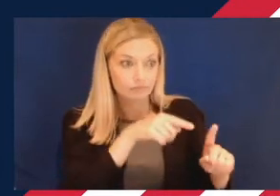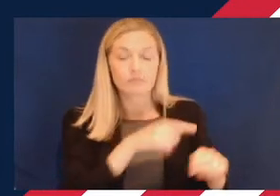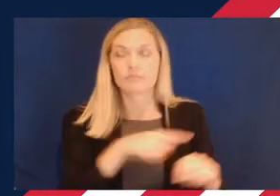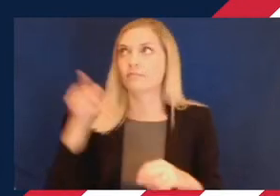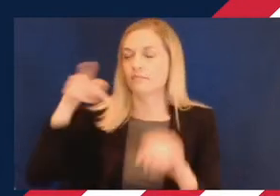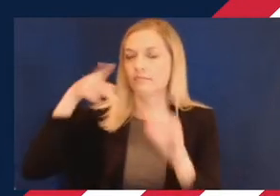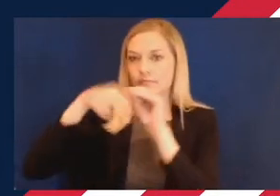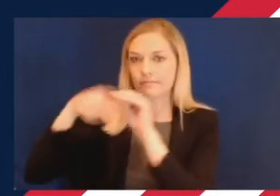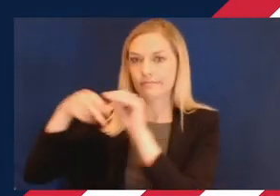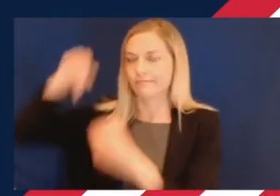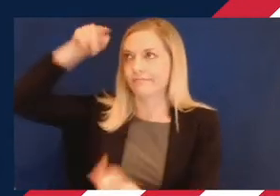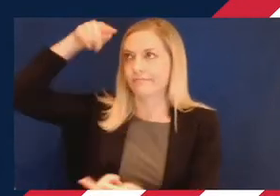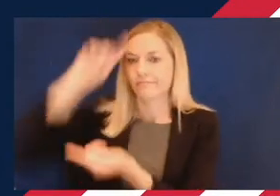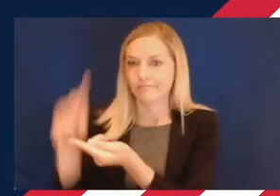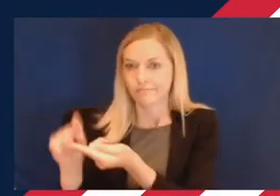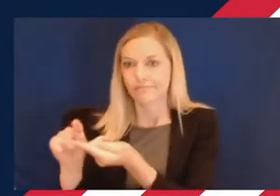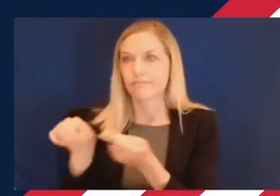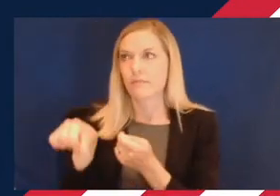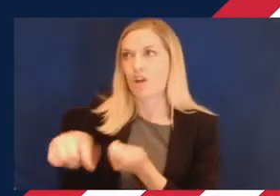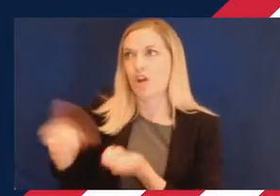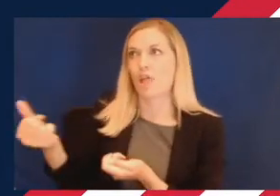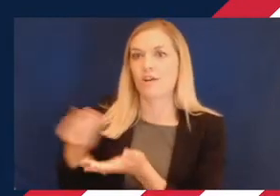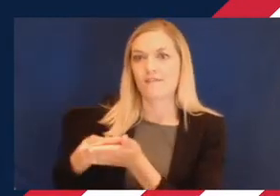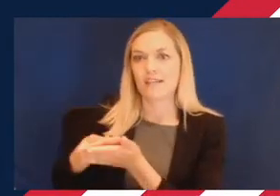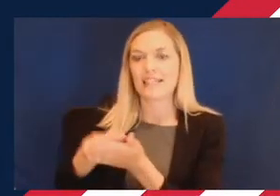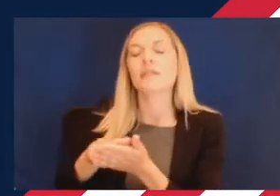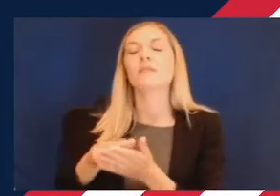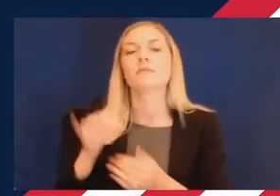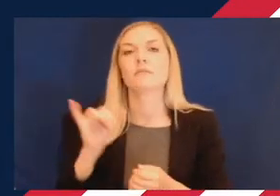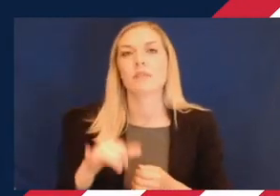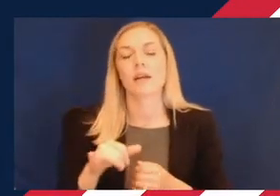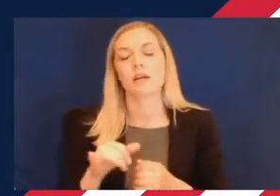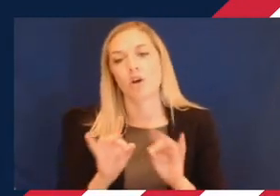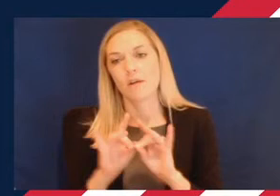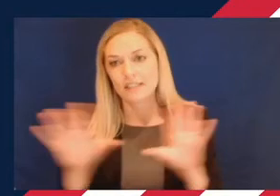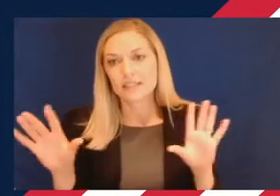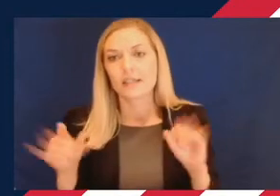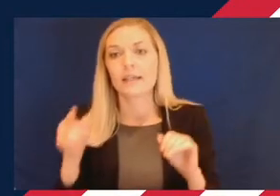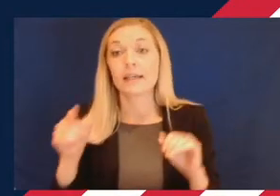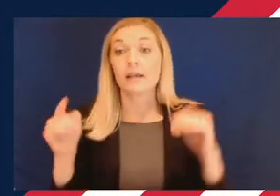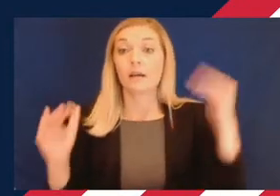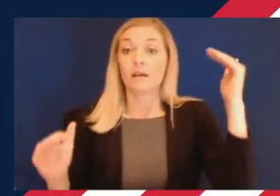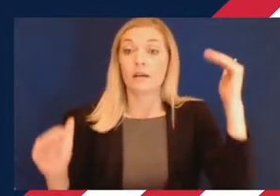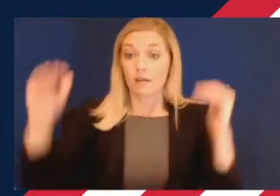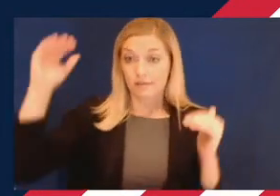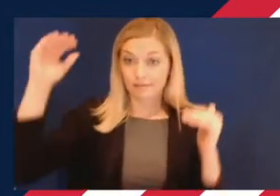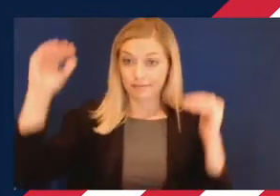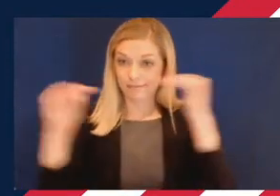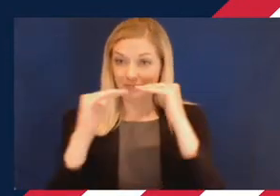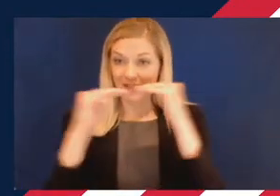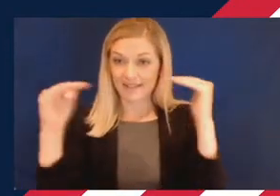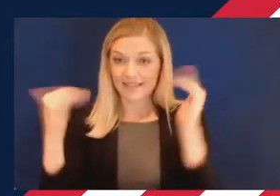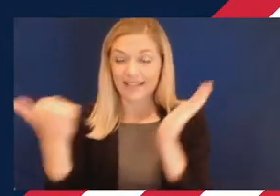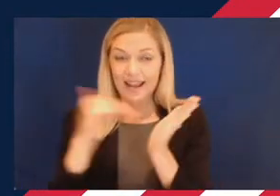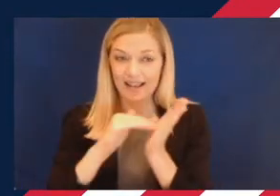since the way that we need to respond to the second order effects of this pandemic are going to have to be